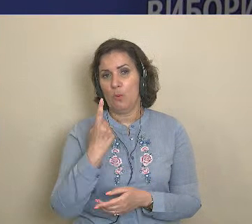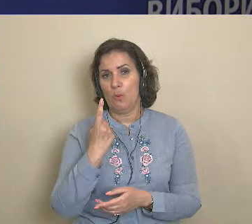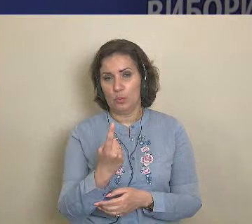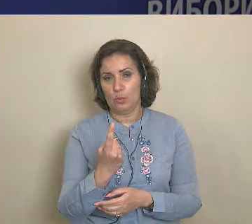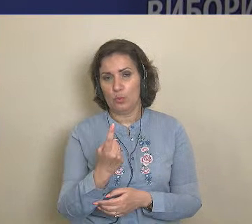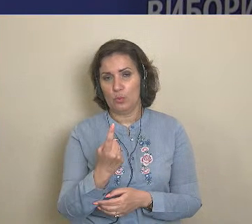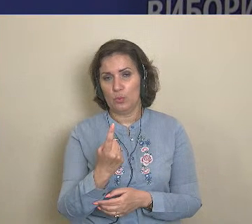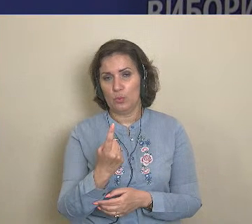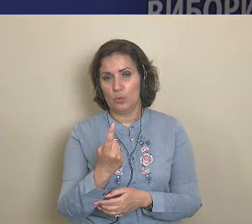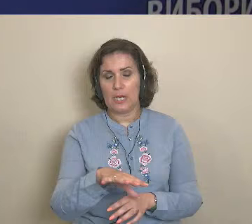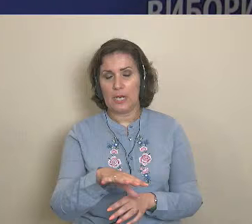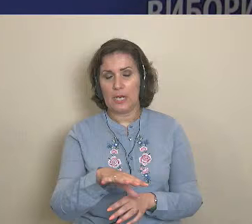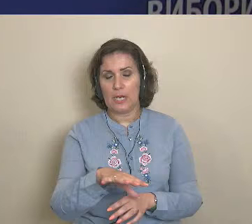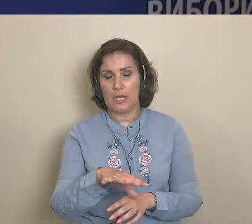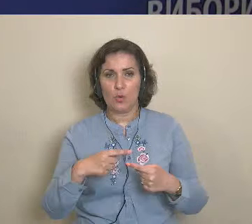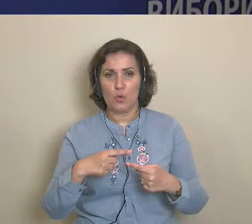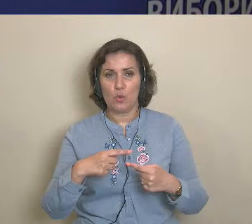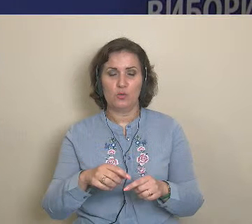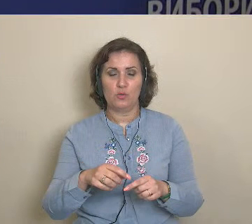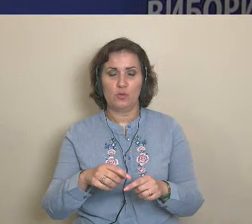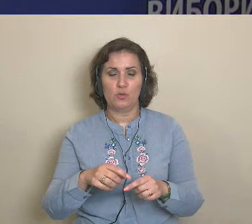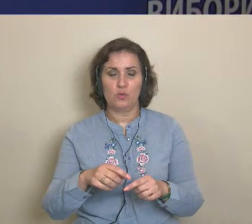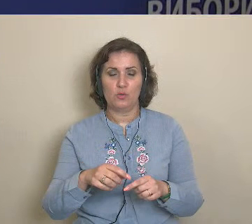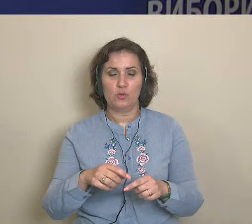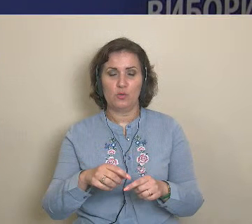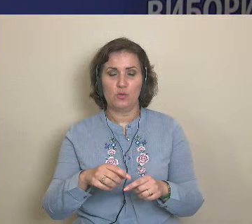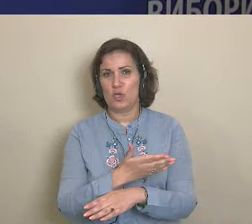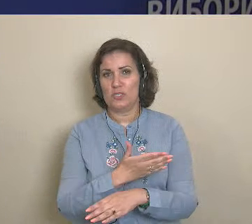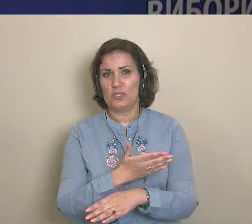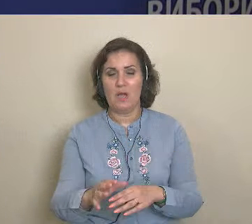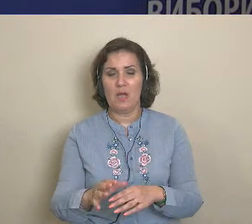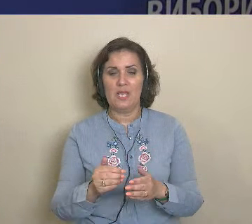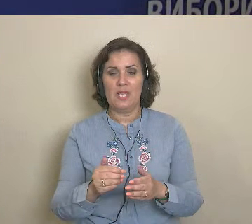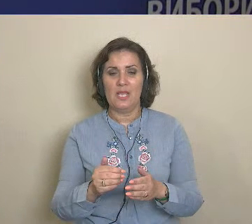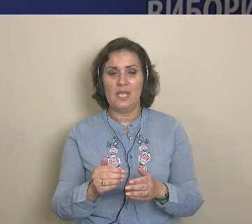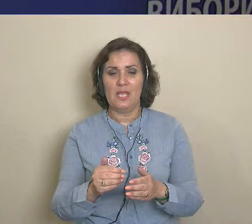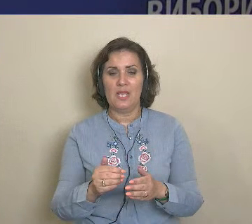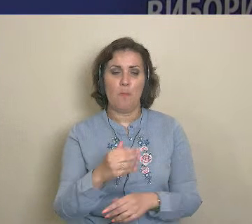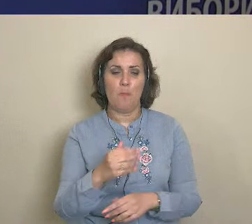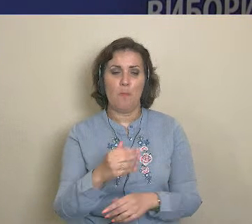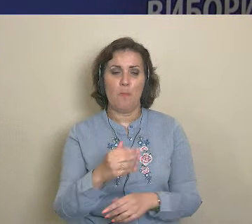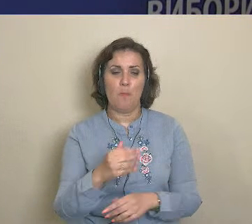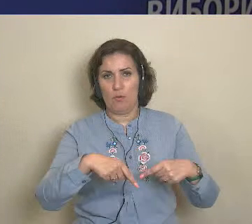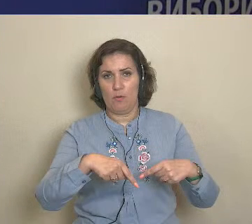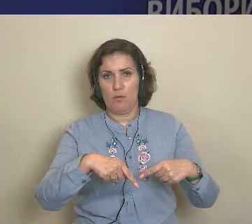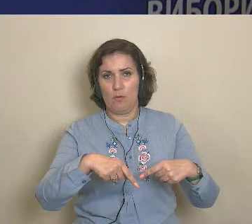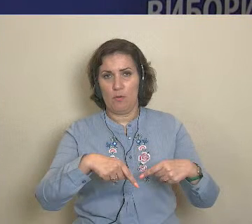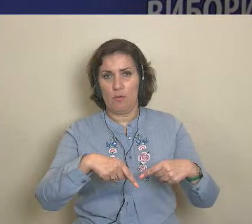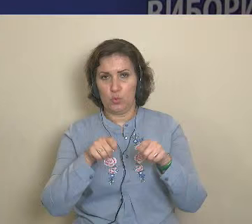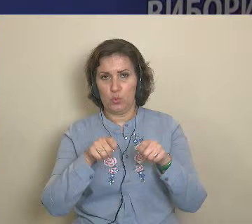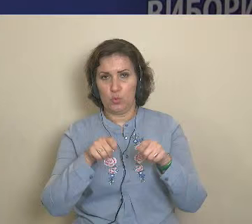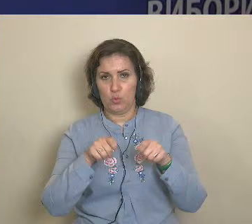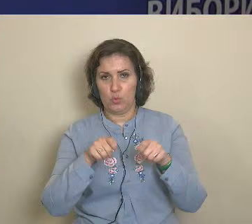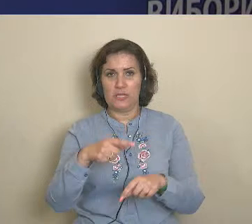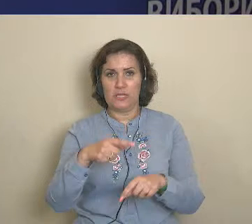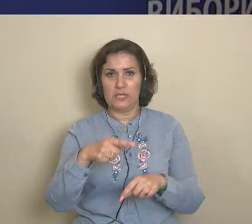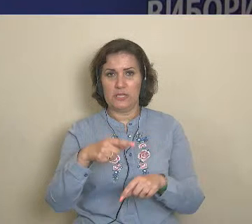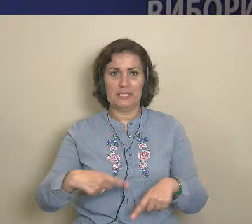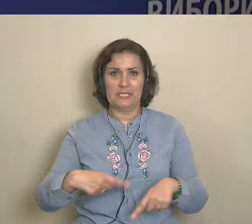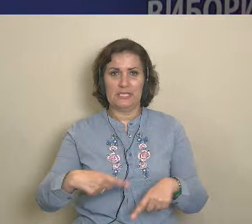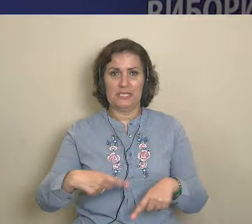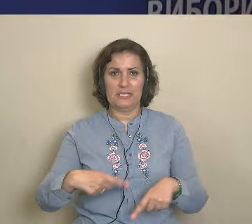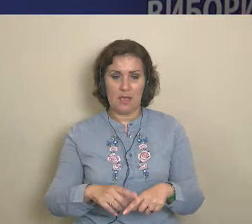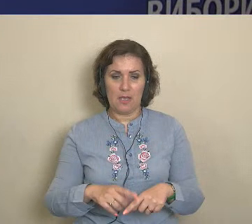polling station, because one territorial community was divided between newly established ones, and one